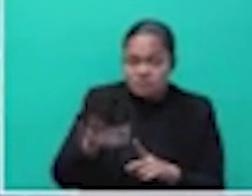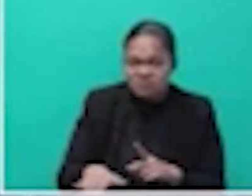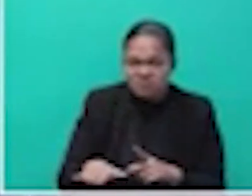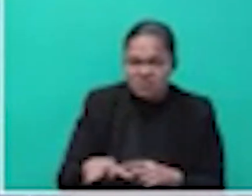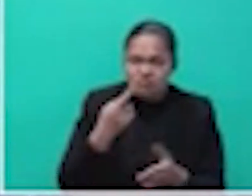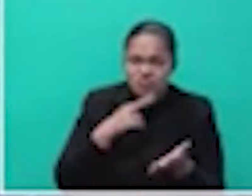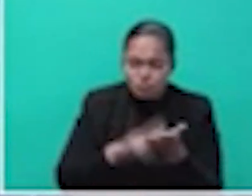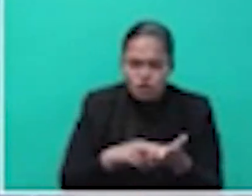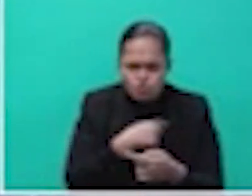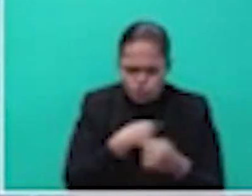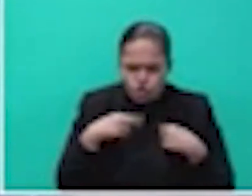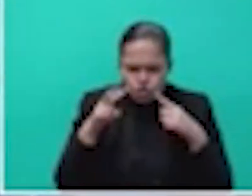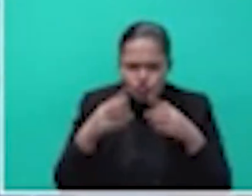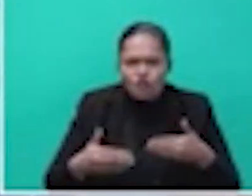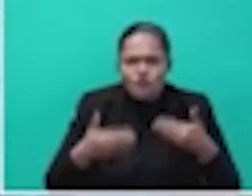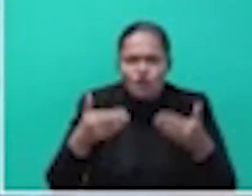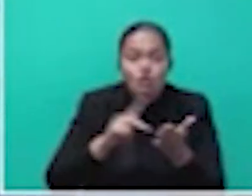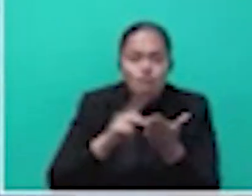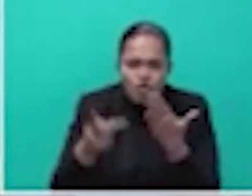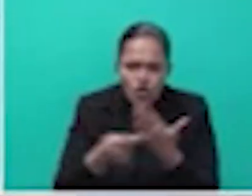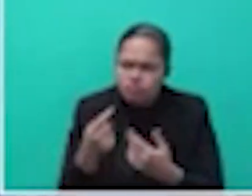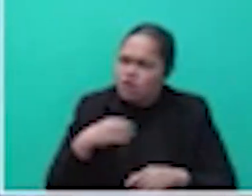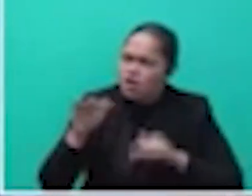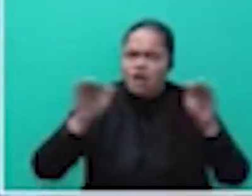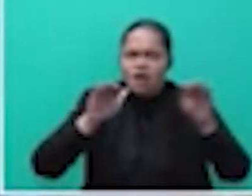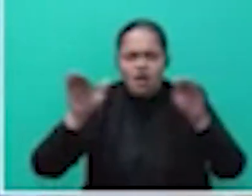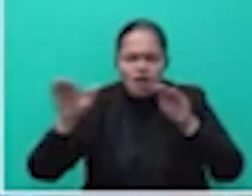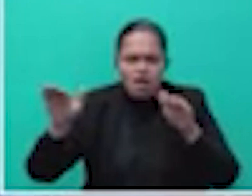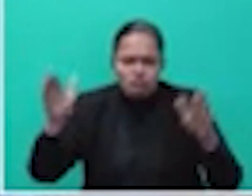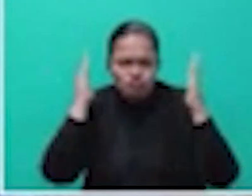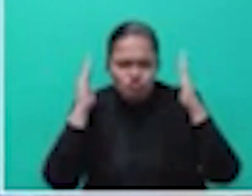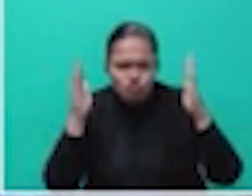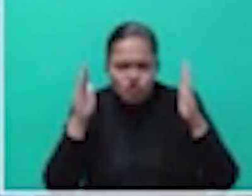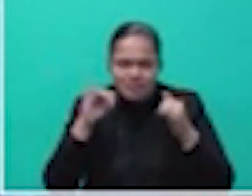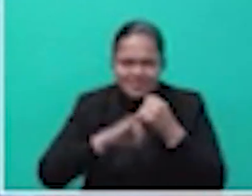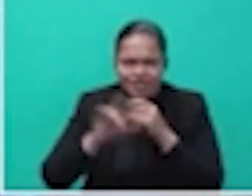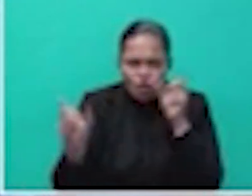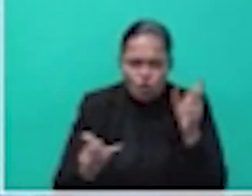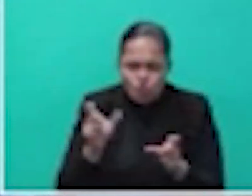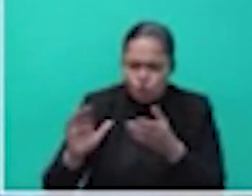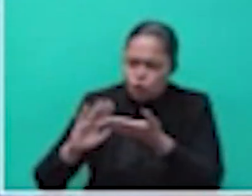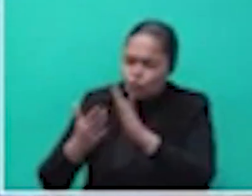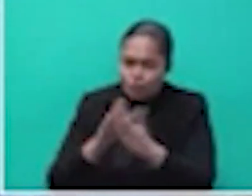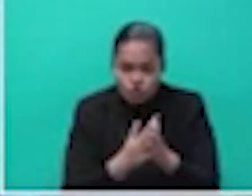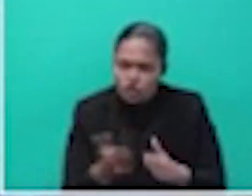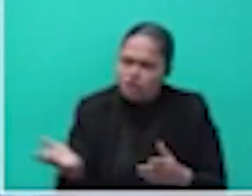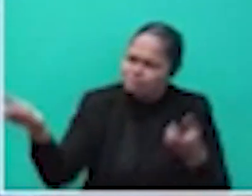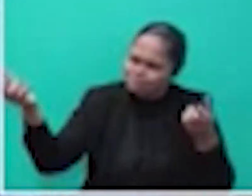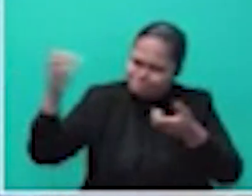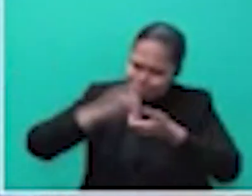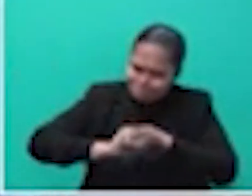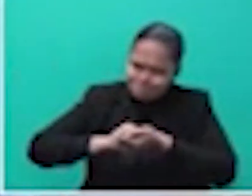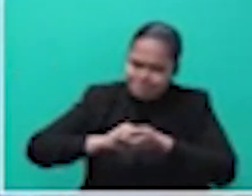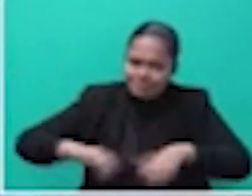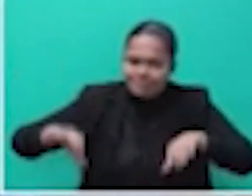to the programs, and we call upon all stakeholders in this country, the churches, communities, all of us, to join hands and